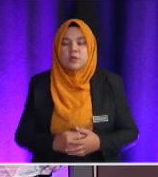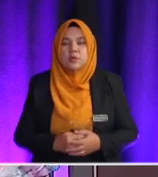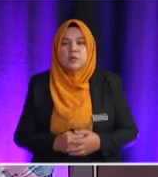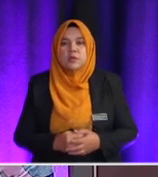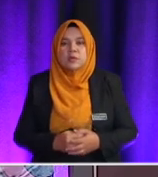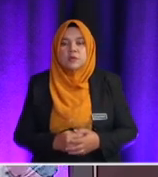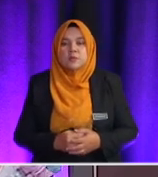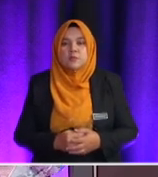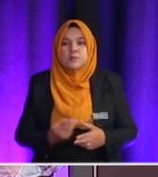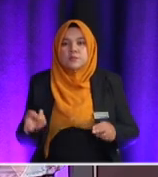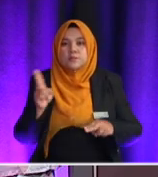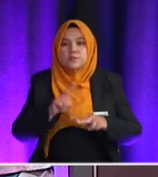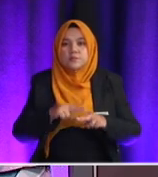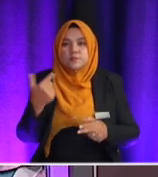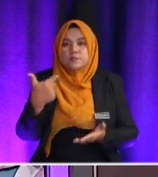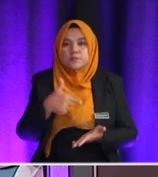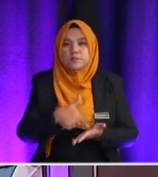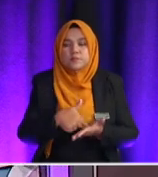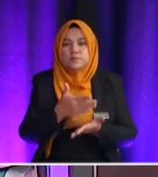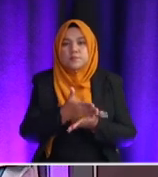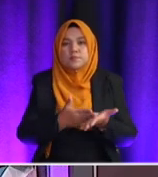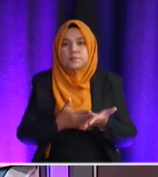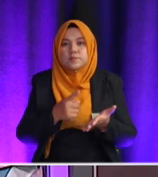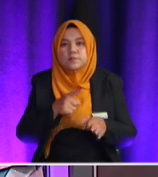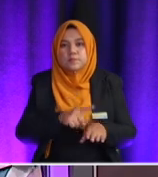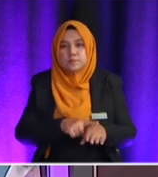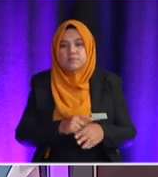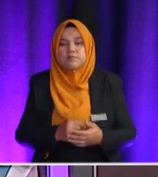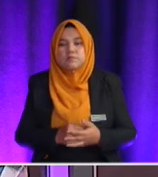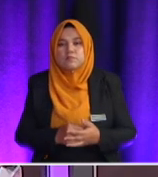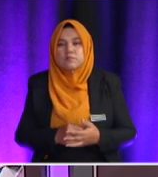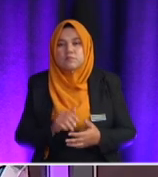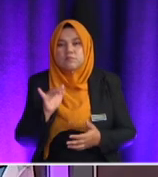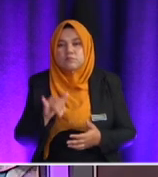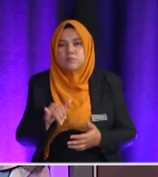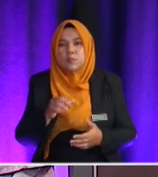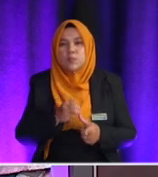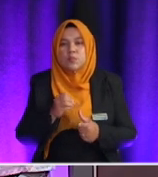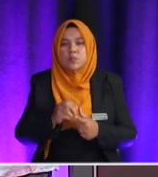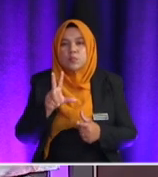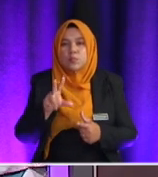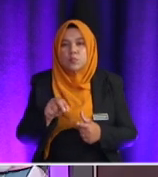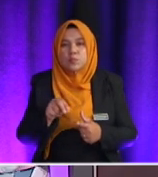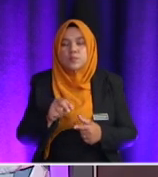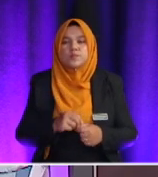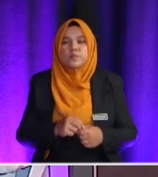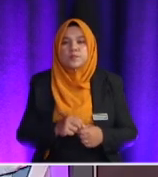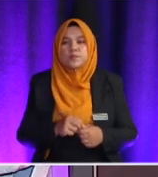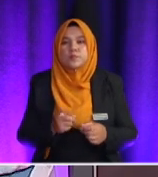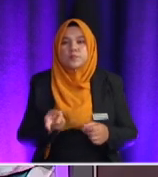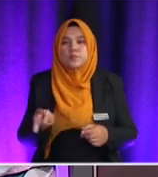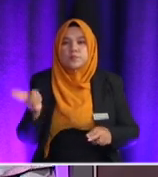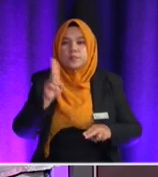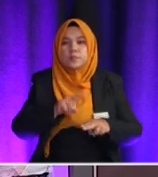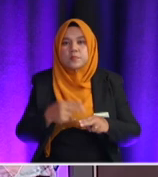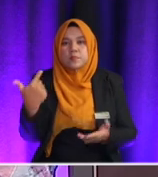Okay, to add more, so sometimes it's not enough, right, with yes or no. Yes. So we need to give extra